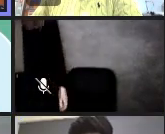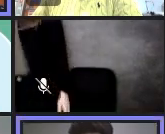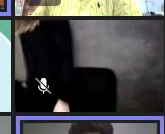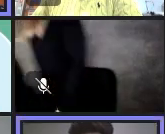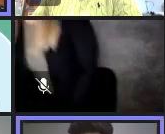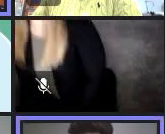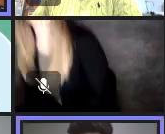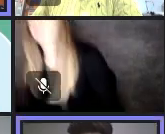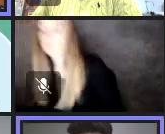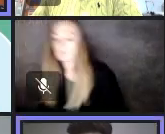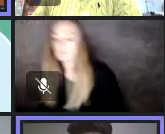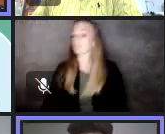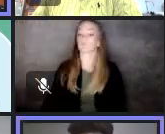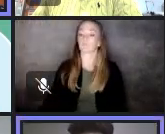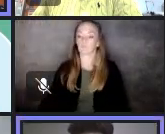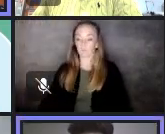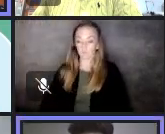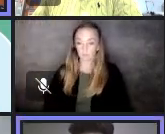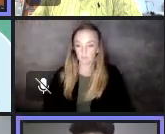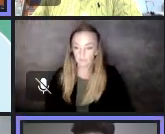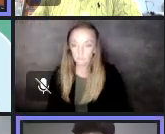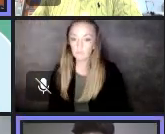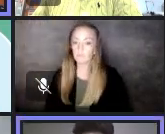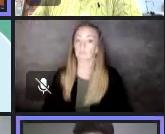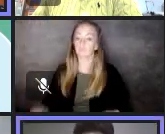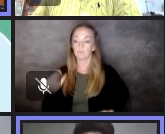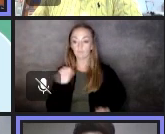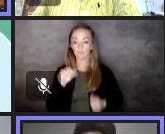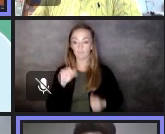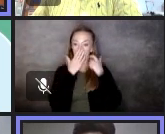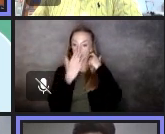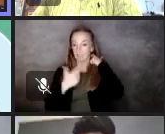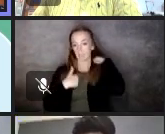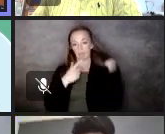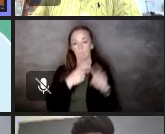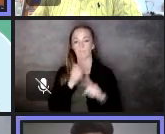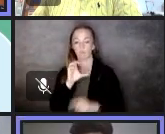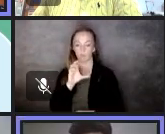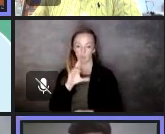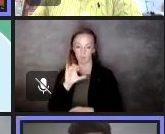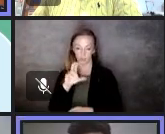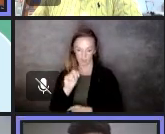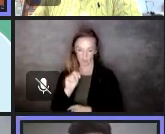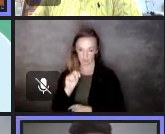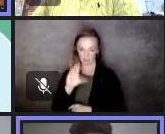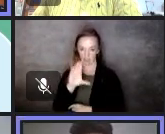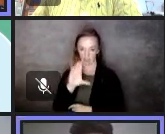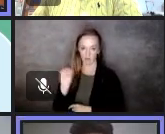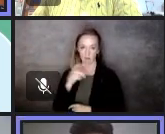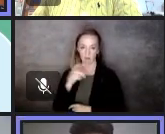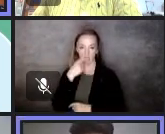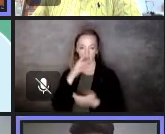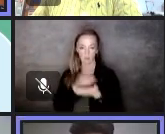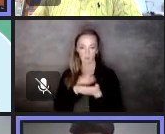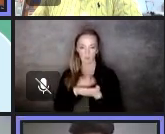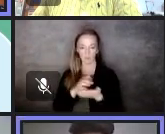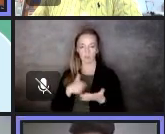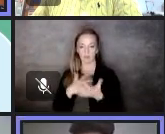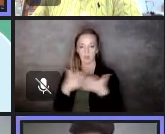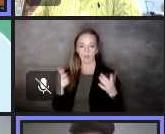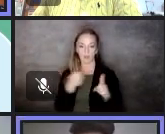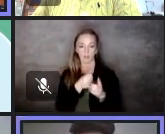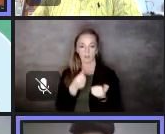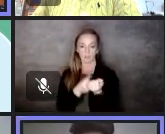My name is Carla Criswell. I'm from Christian County Public Schools. There's a lot of support and recruiting